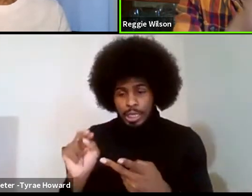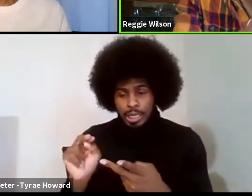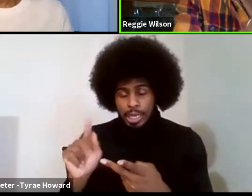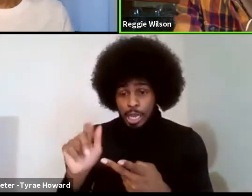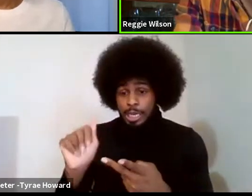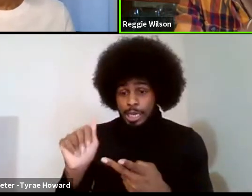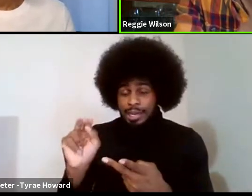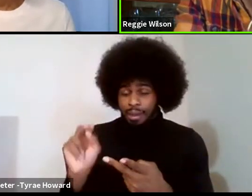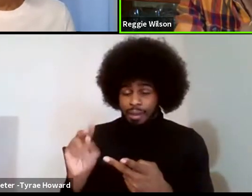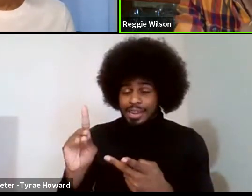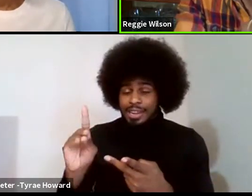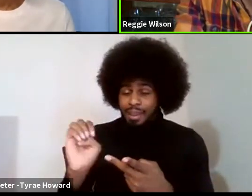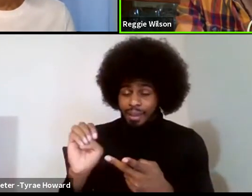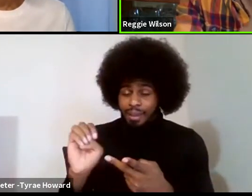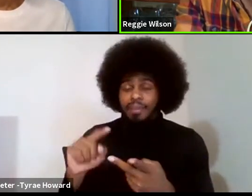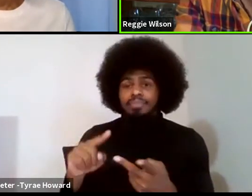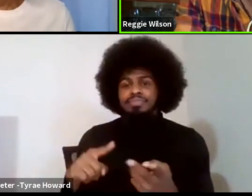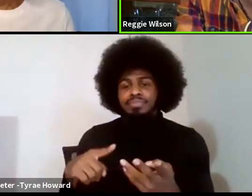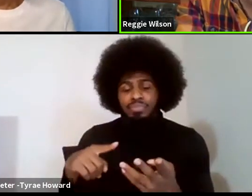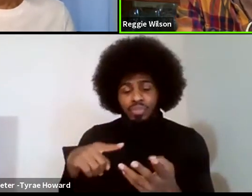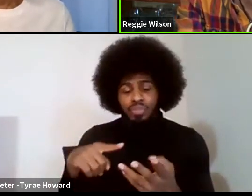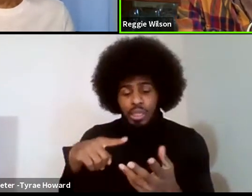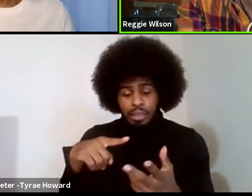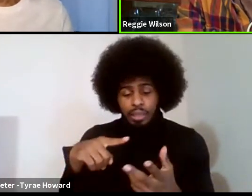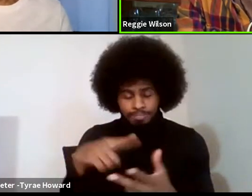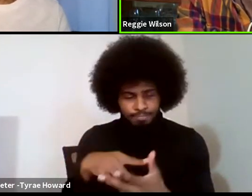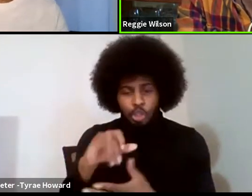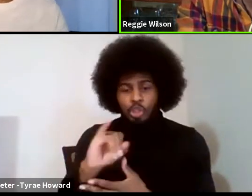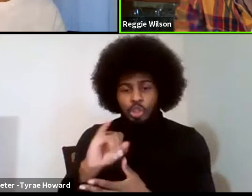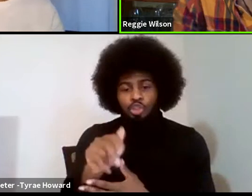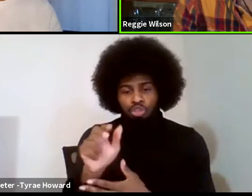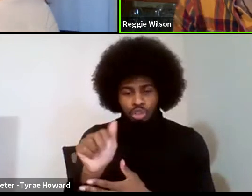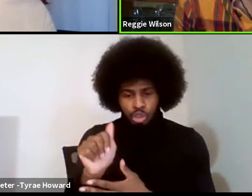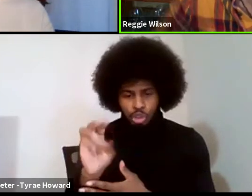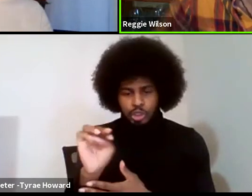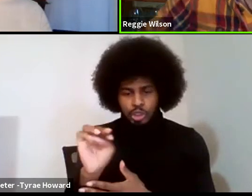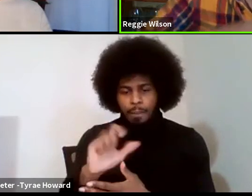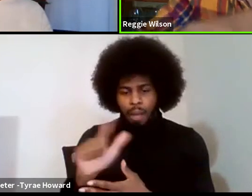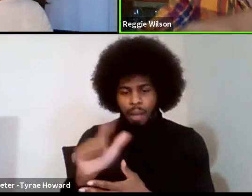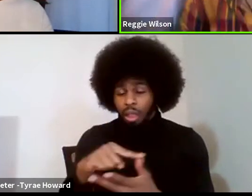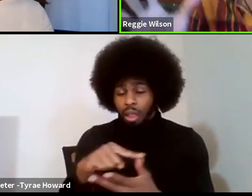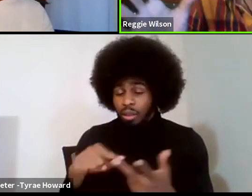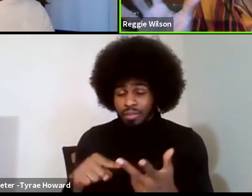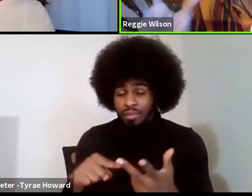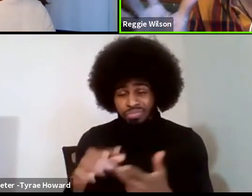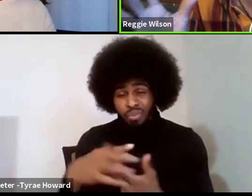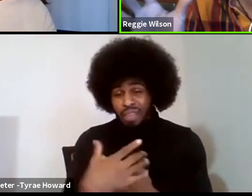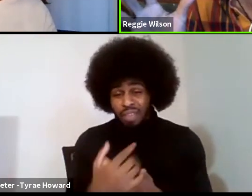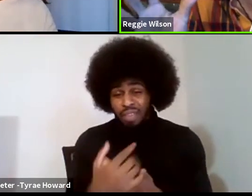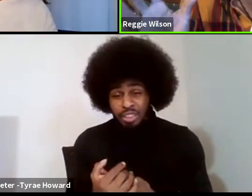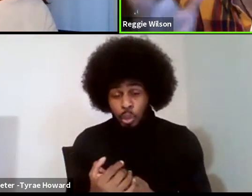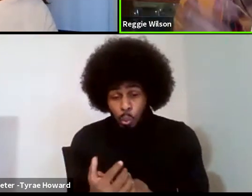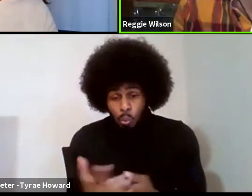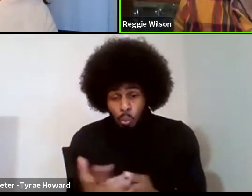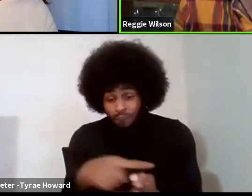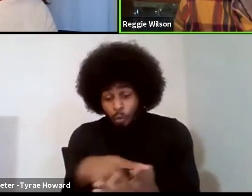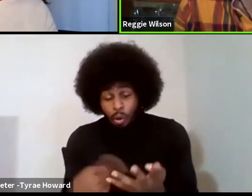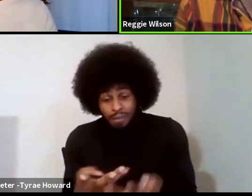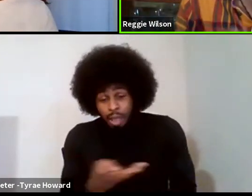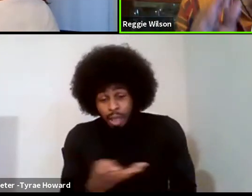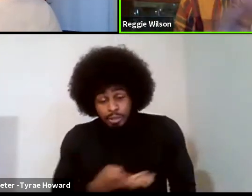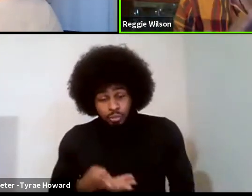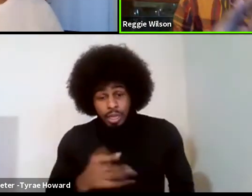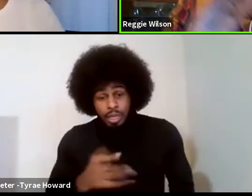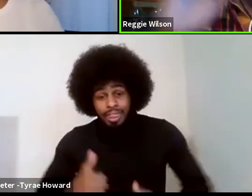and I all lived together for I forget how long it was, but that was the best roommate situation. And